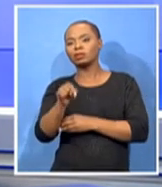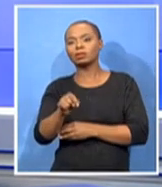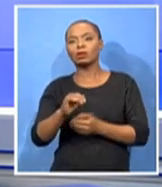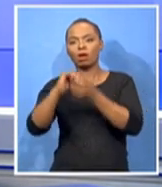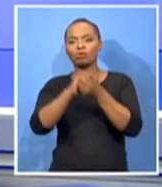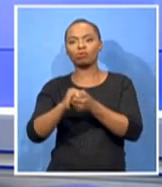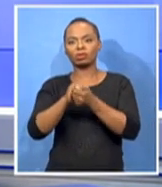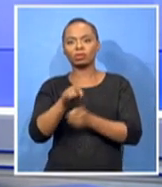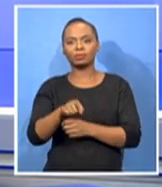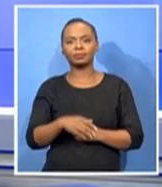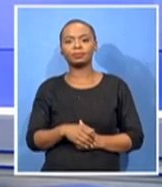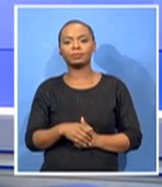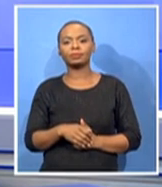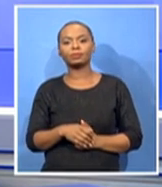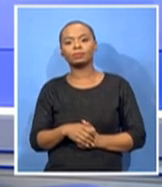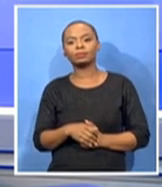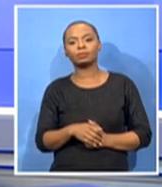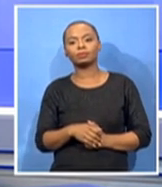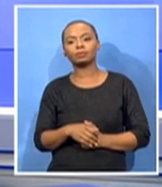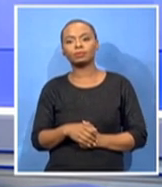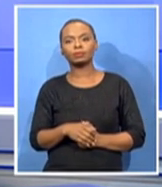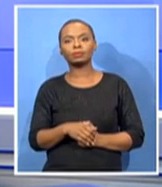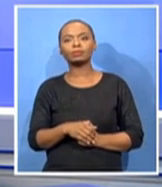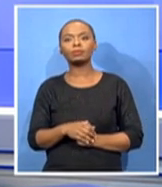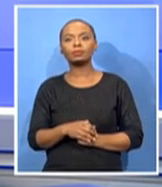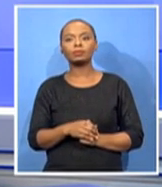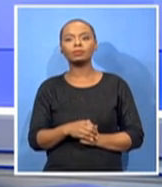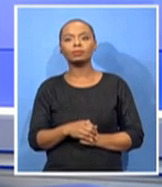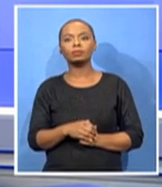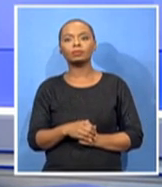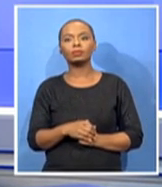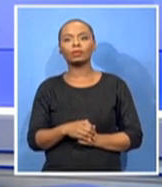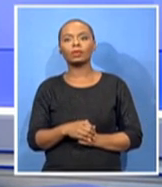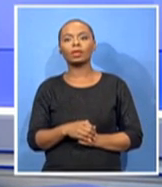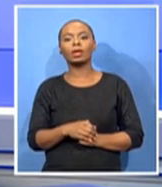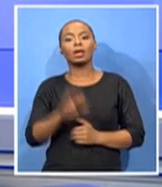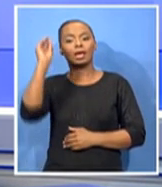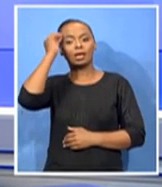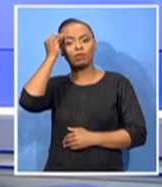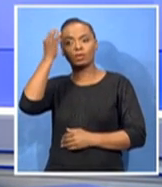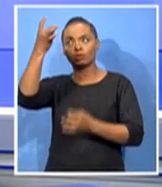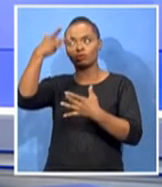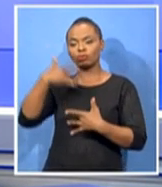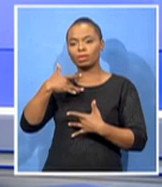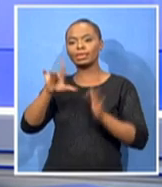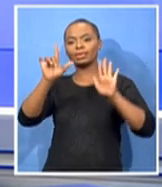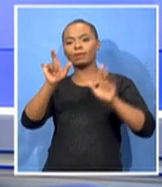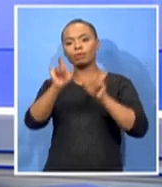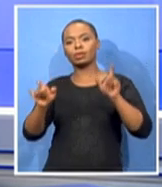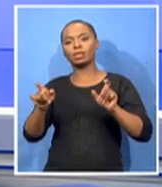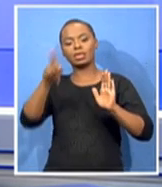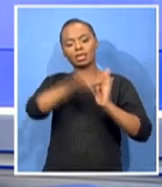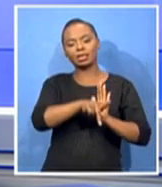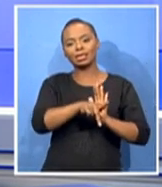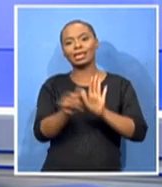last detail that we got and information that we got was that 7 people were killed and 6 others in hospital. Is that